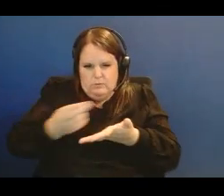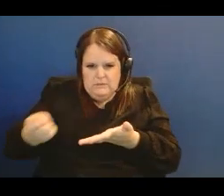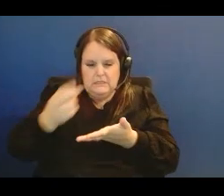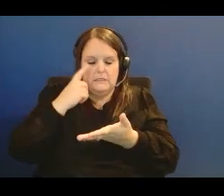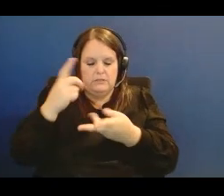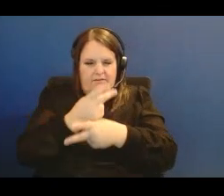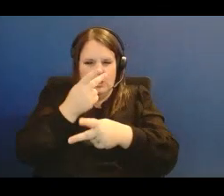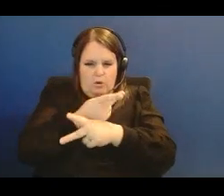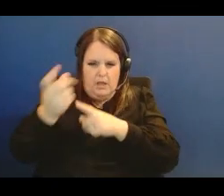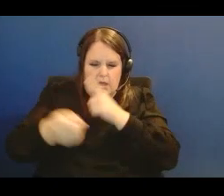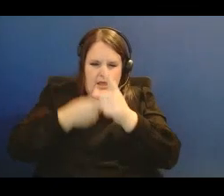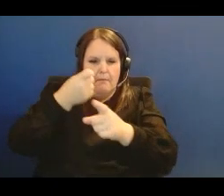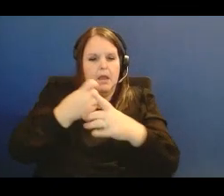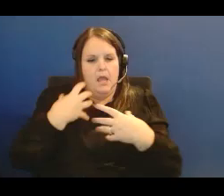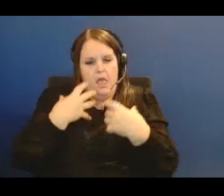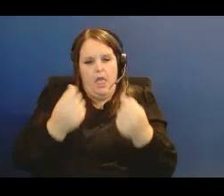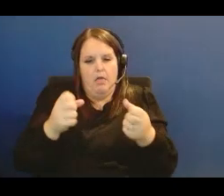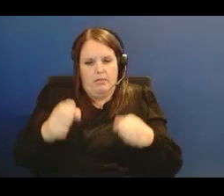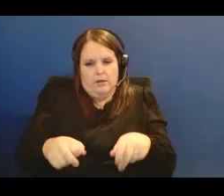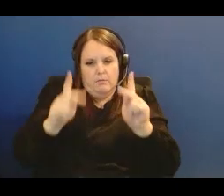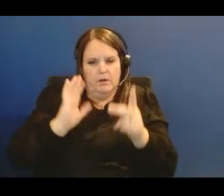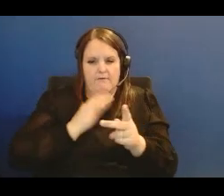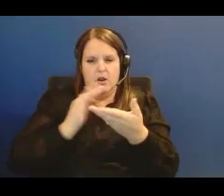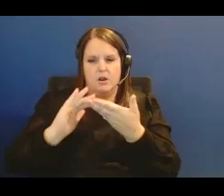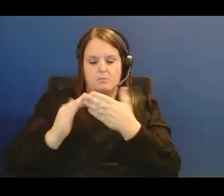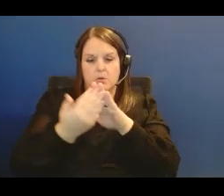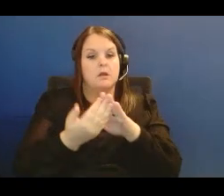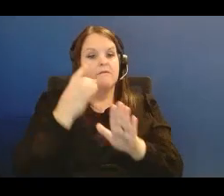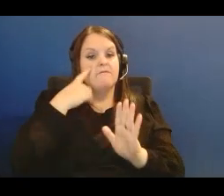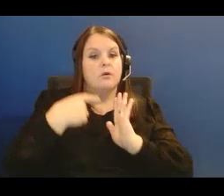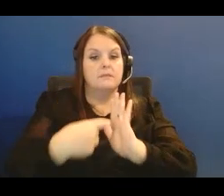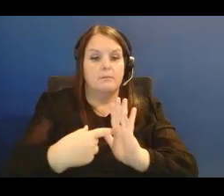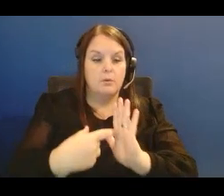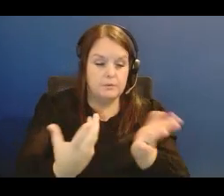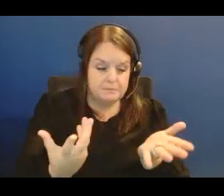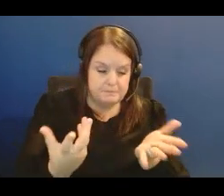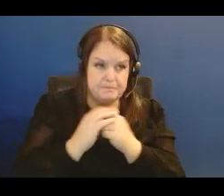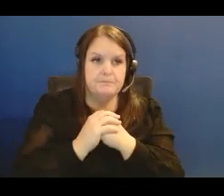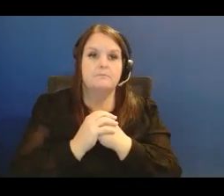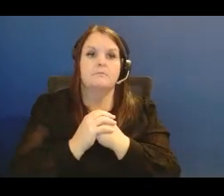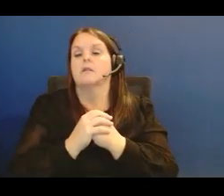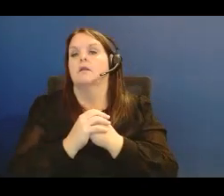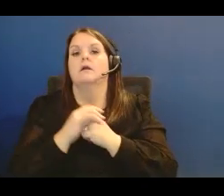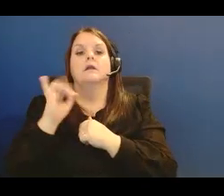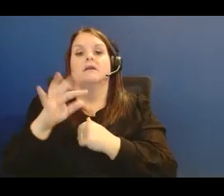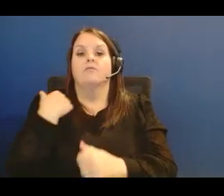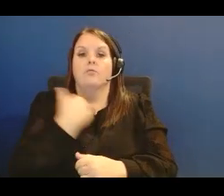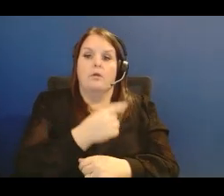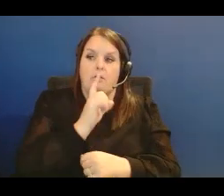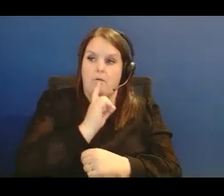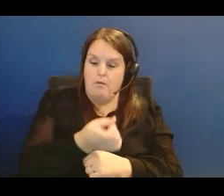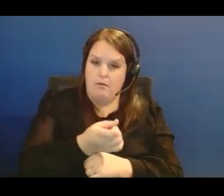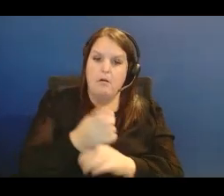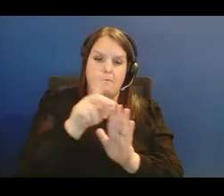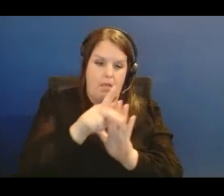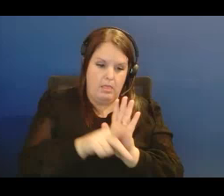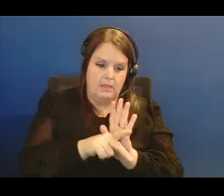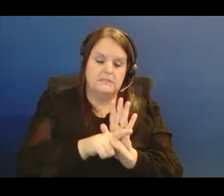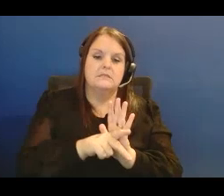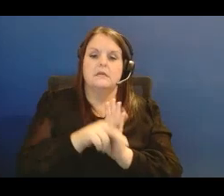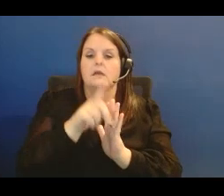and opportunities of our communities. So, for example, when our policies, our